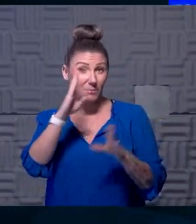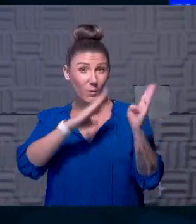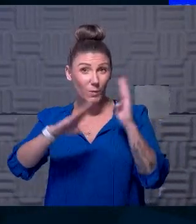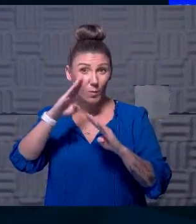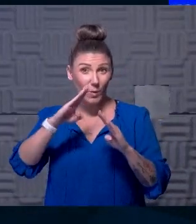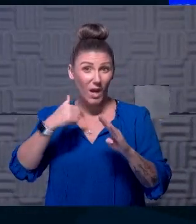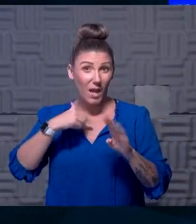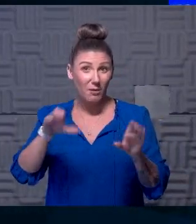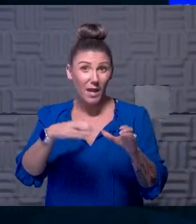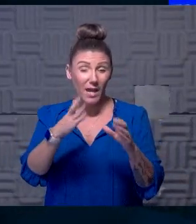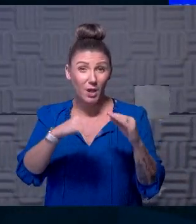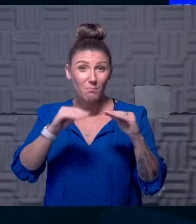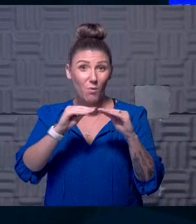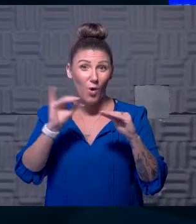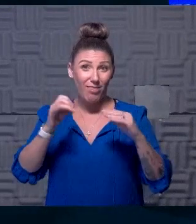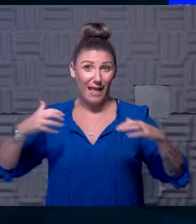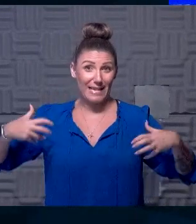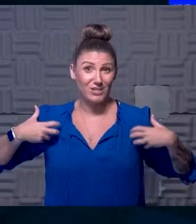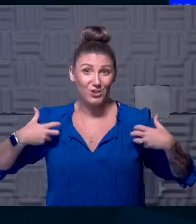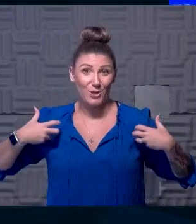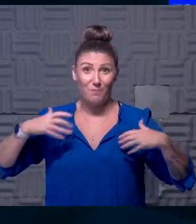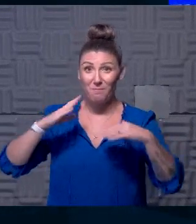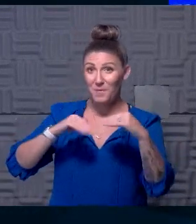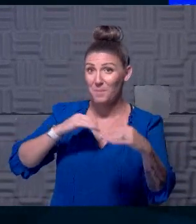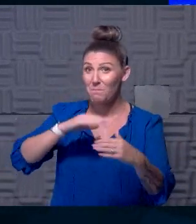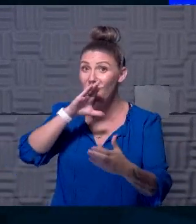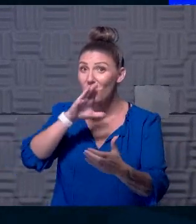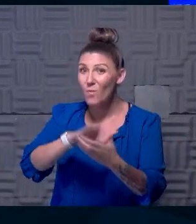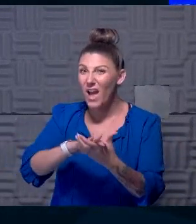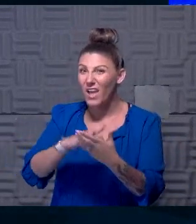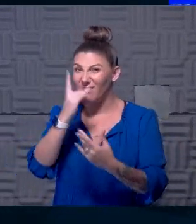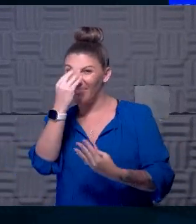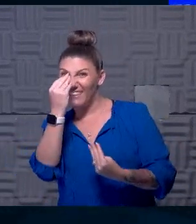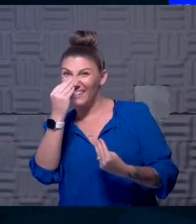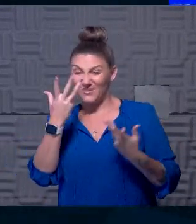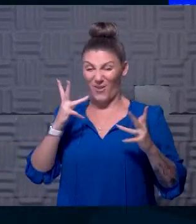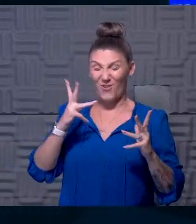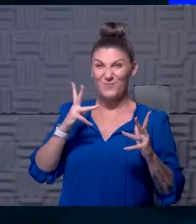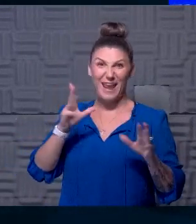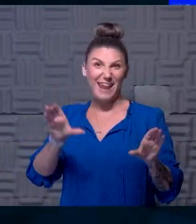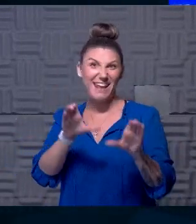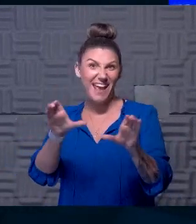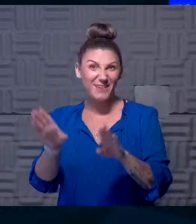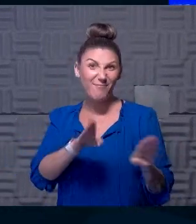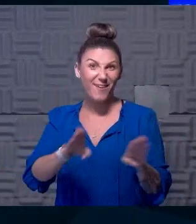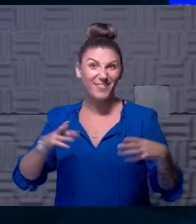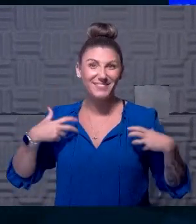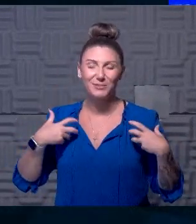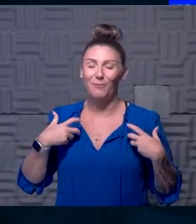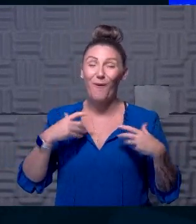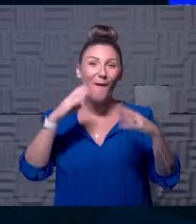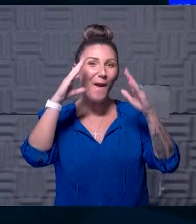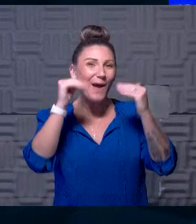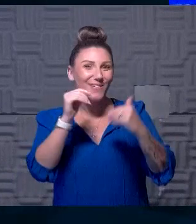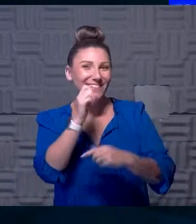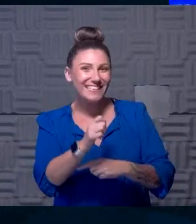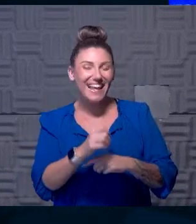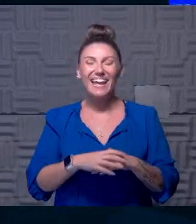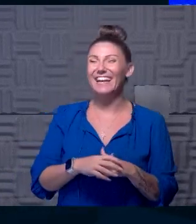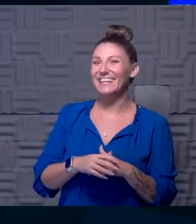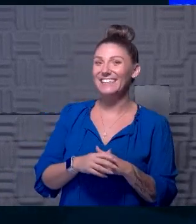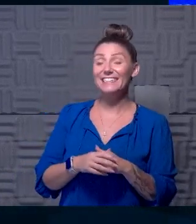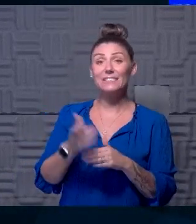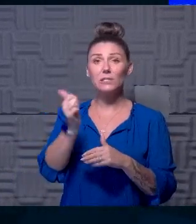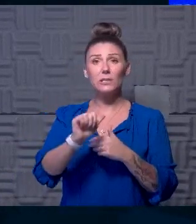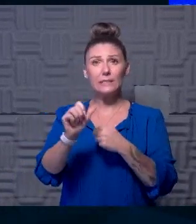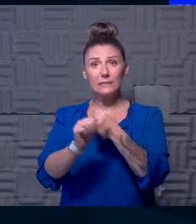I'm going to act more like a chimp than my wife may think that I already do? Hopefully not. Is there